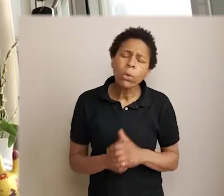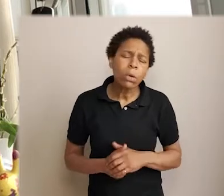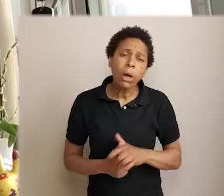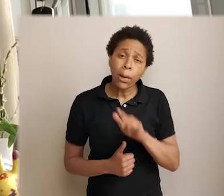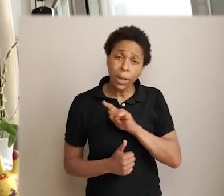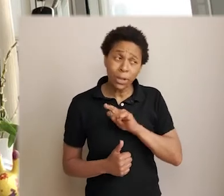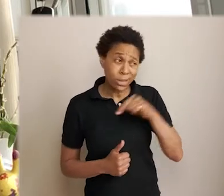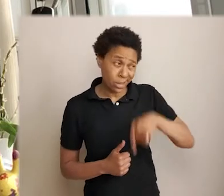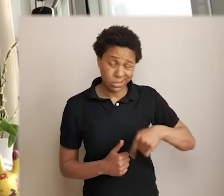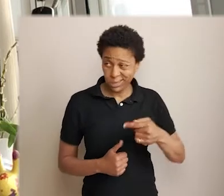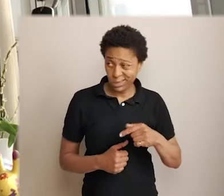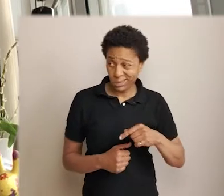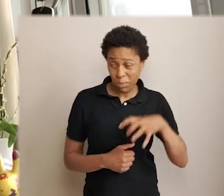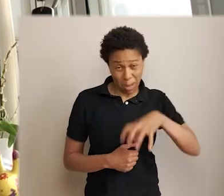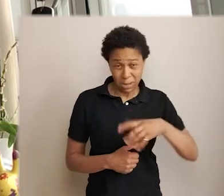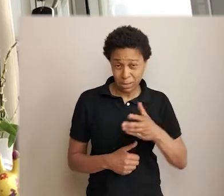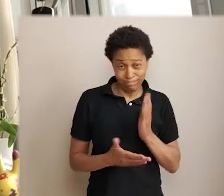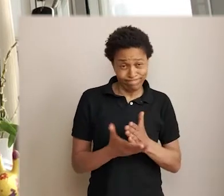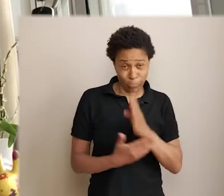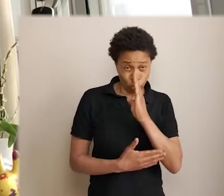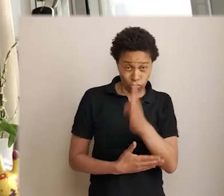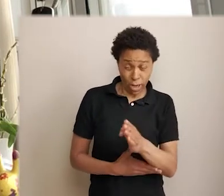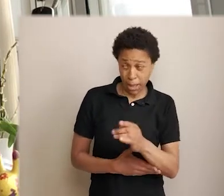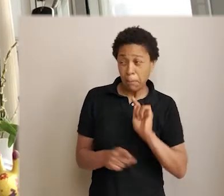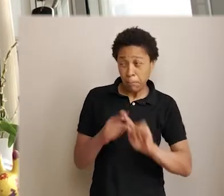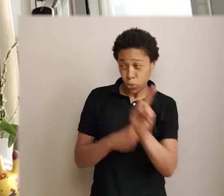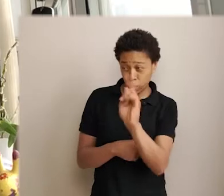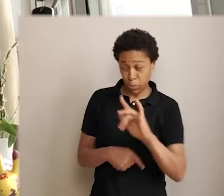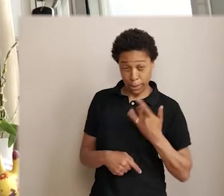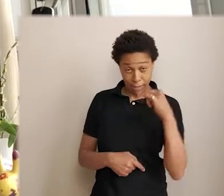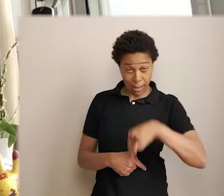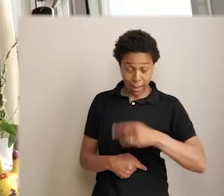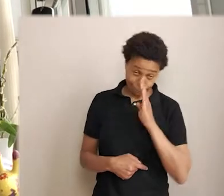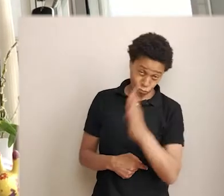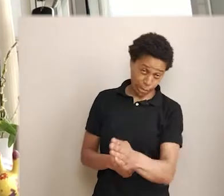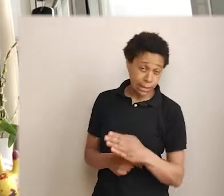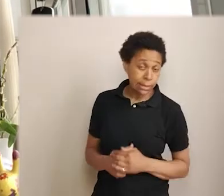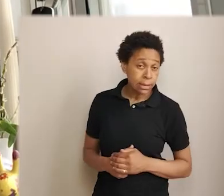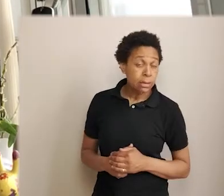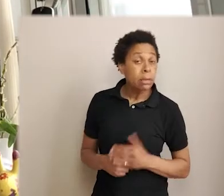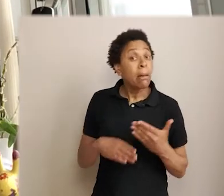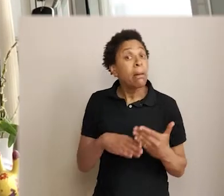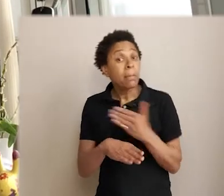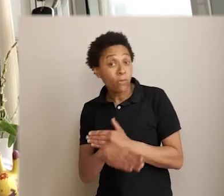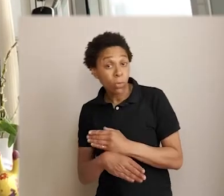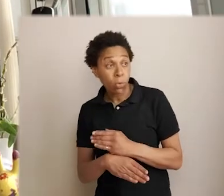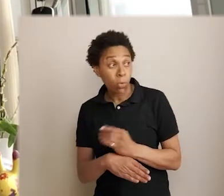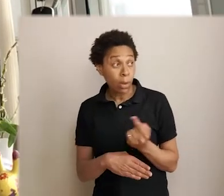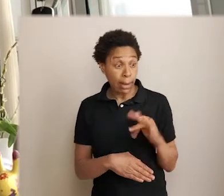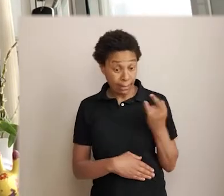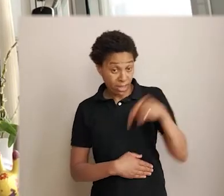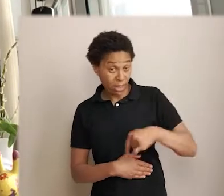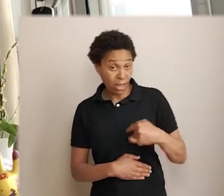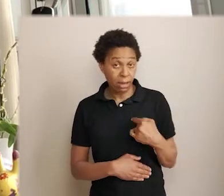really, this is really quite a straight place, and the majority of the people are. But before that, when I was in London, I